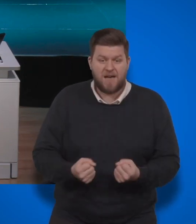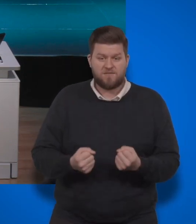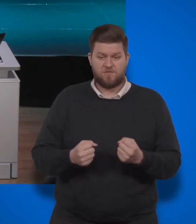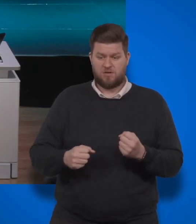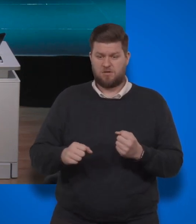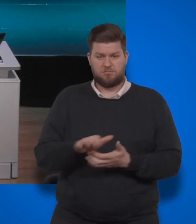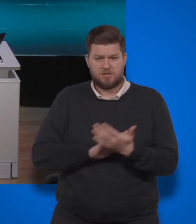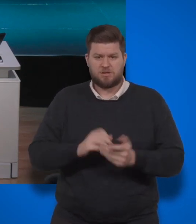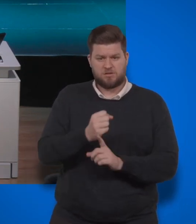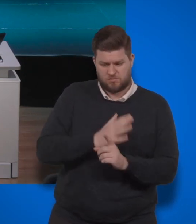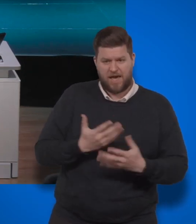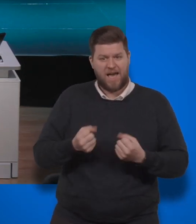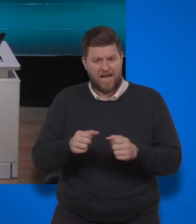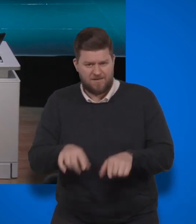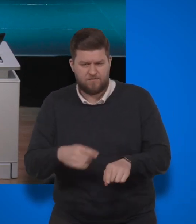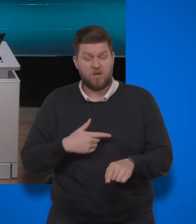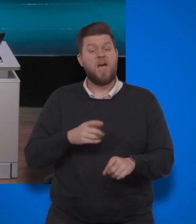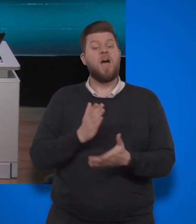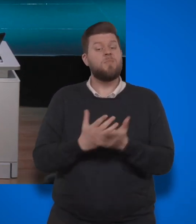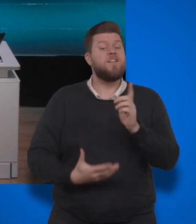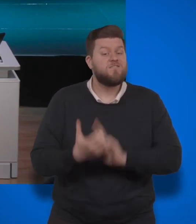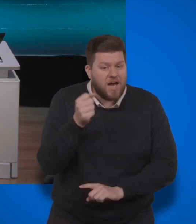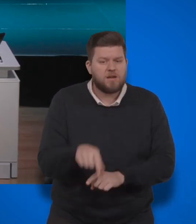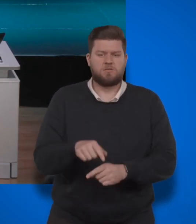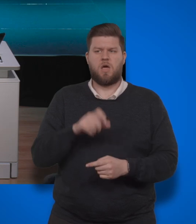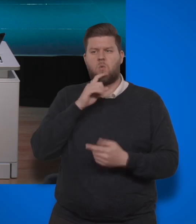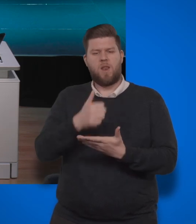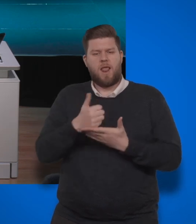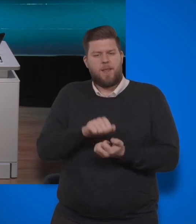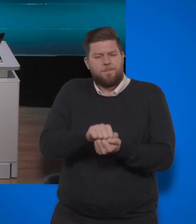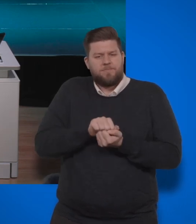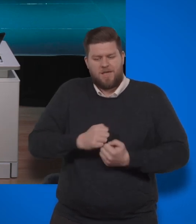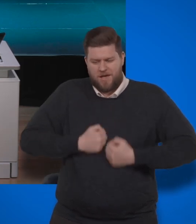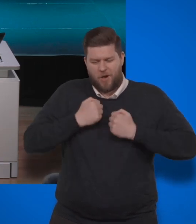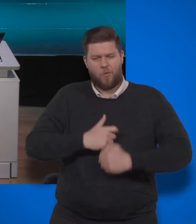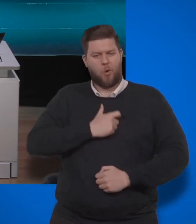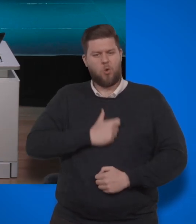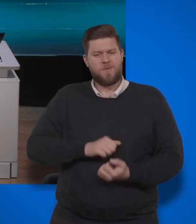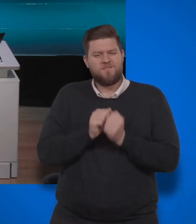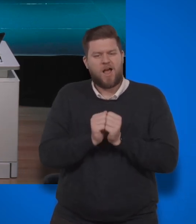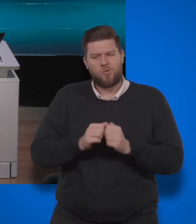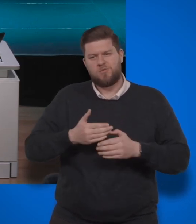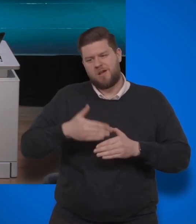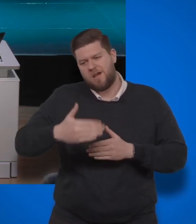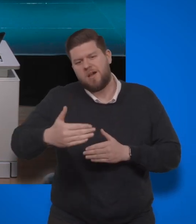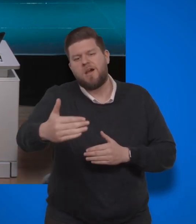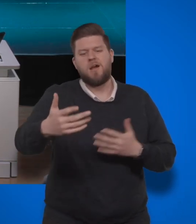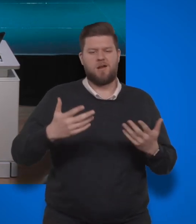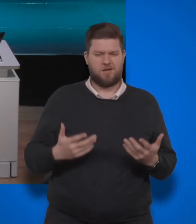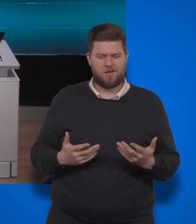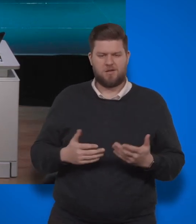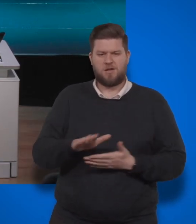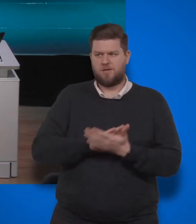framing a human future that will preserve our human values and which will enable original model human beings to